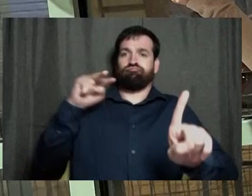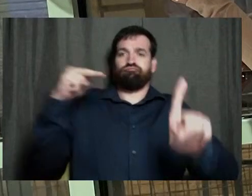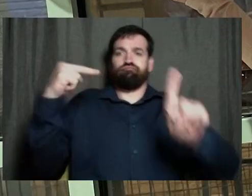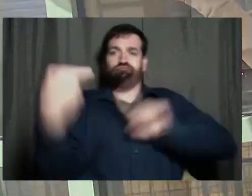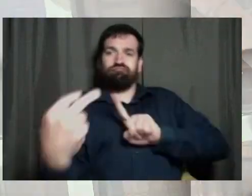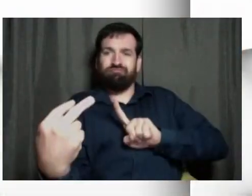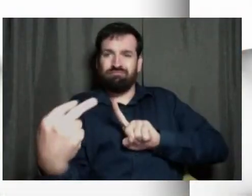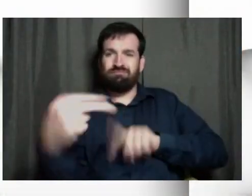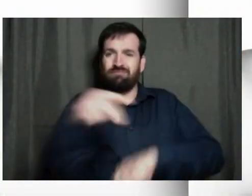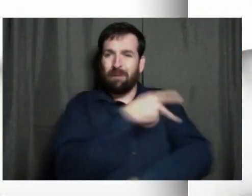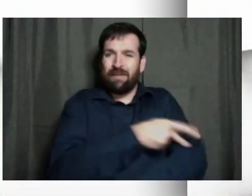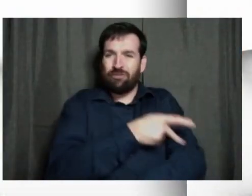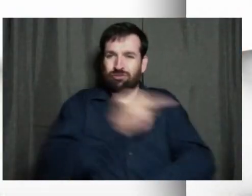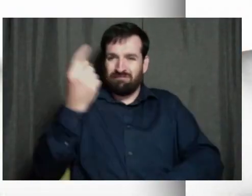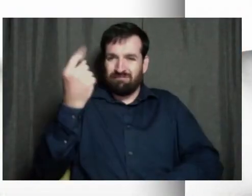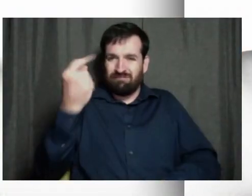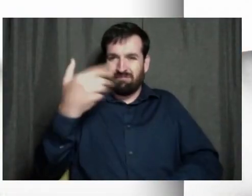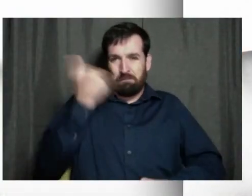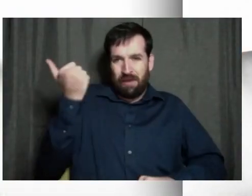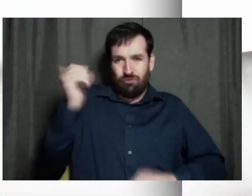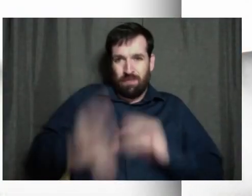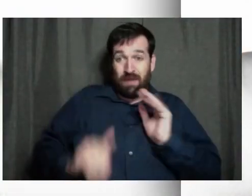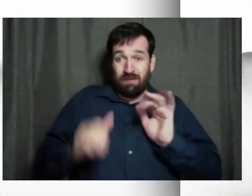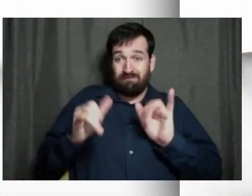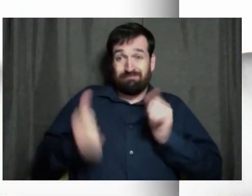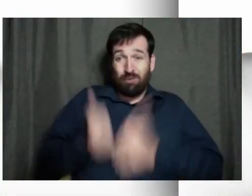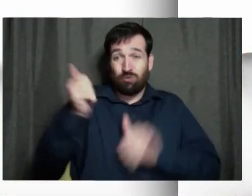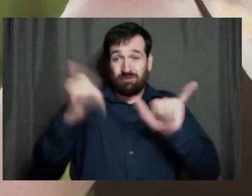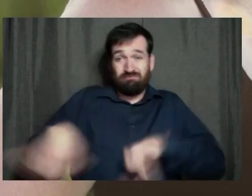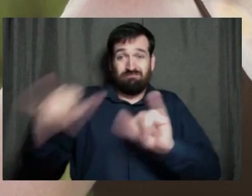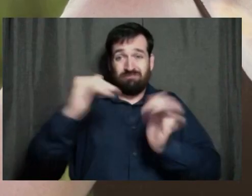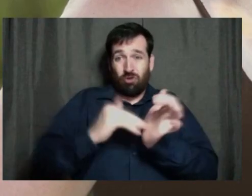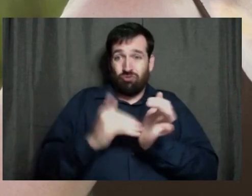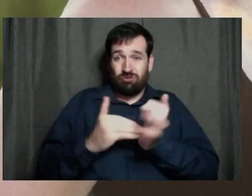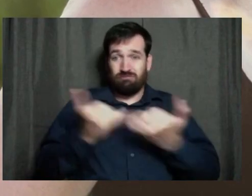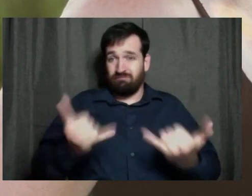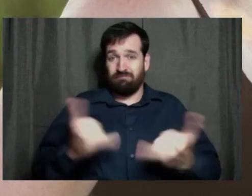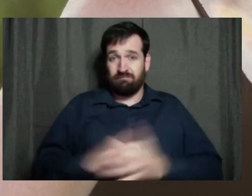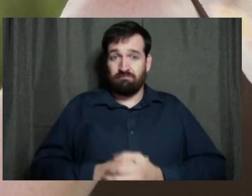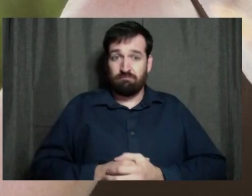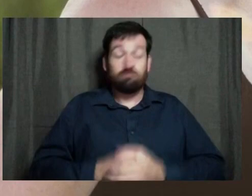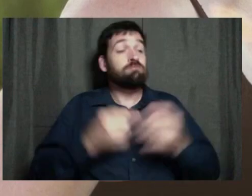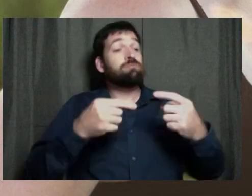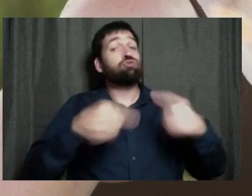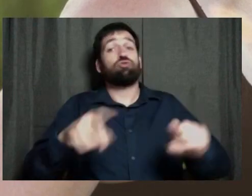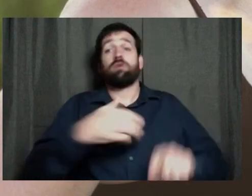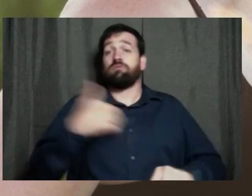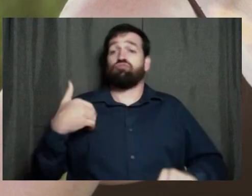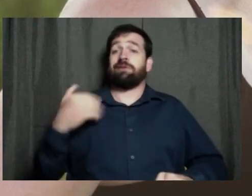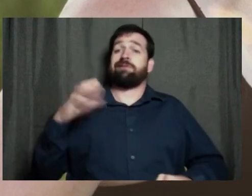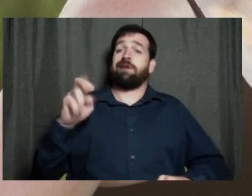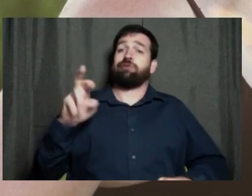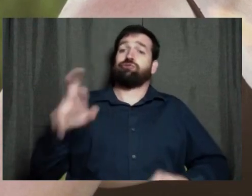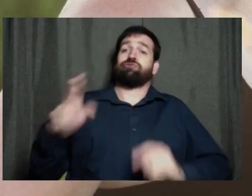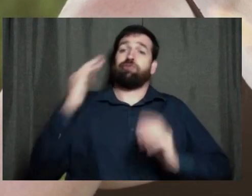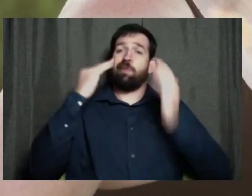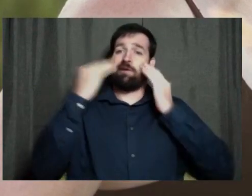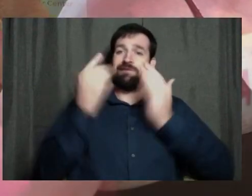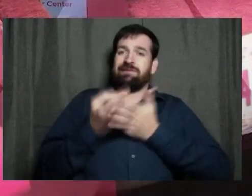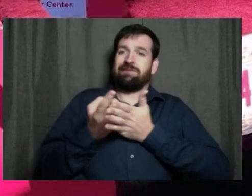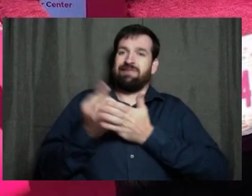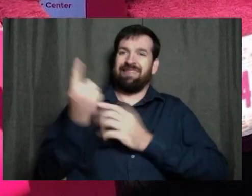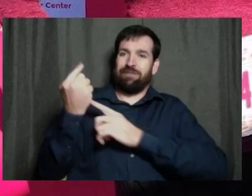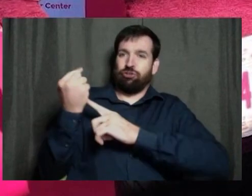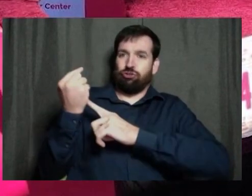lens better than most providers ever could at this point. During Breast Cancer Awareness Month last year, in the middle of a